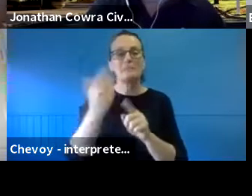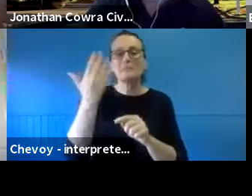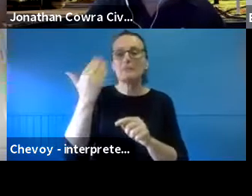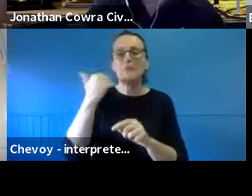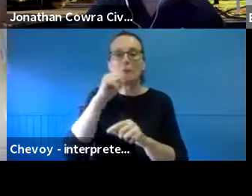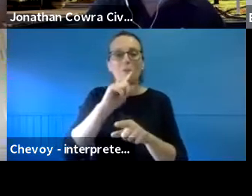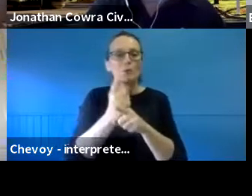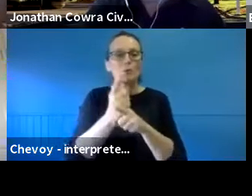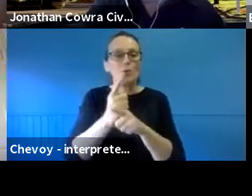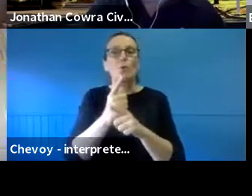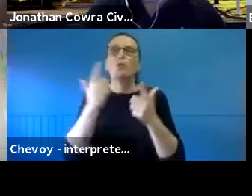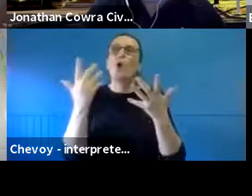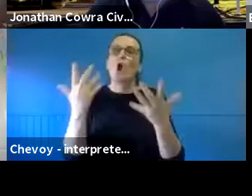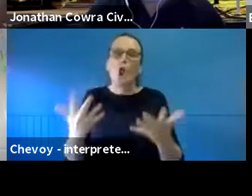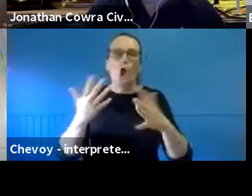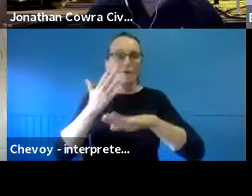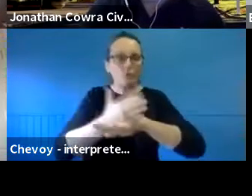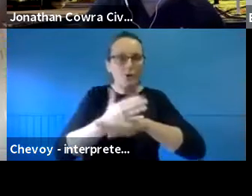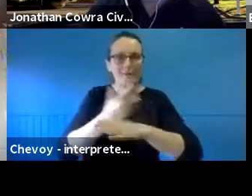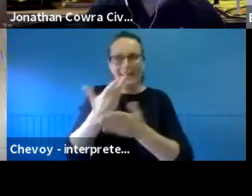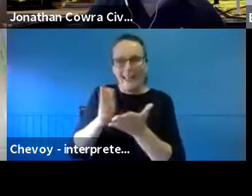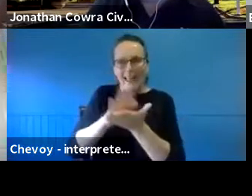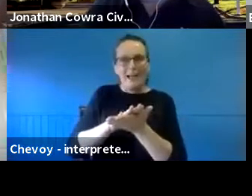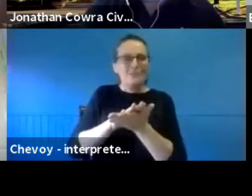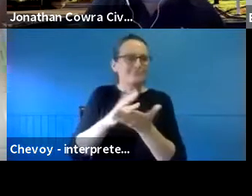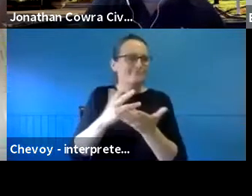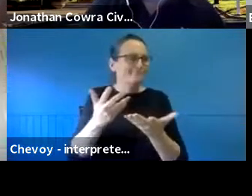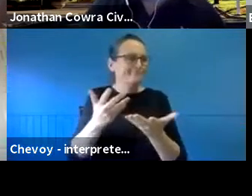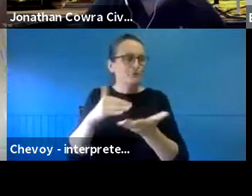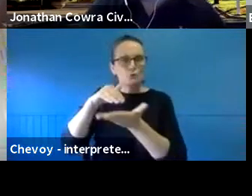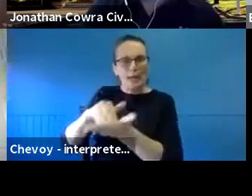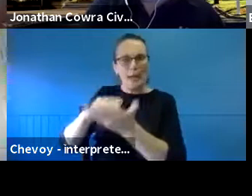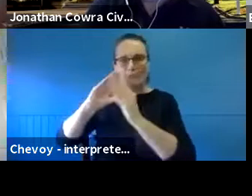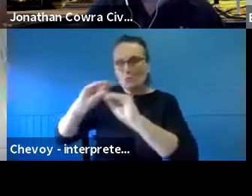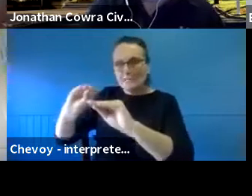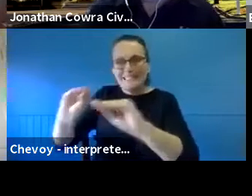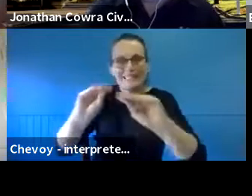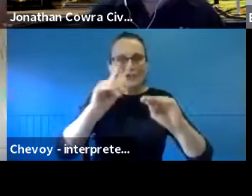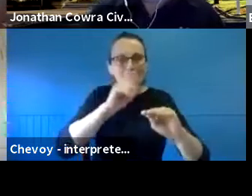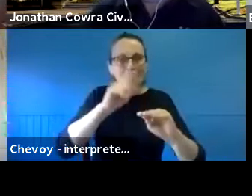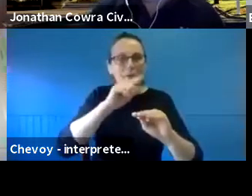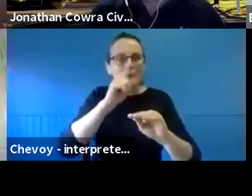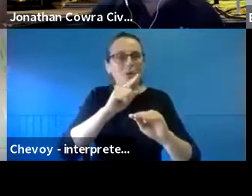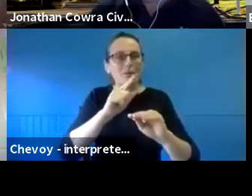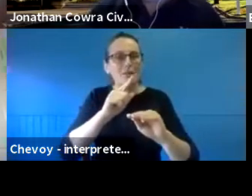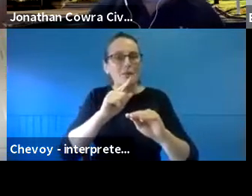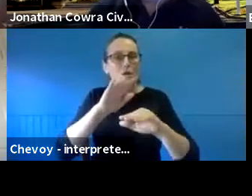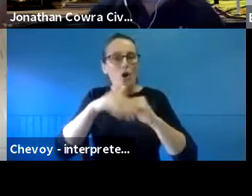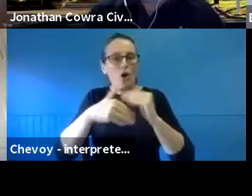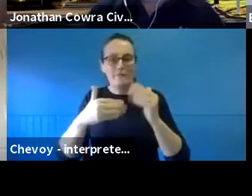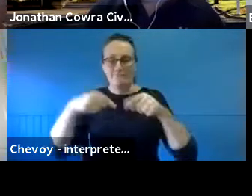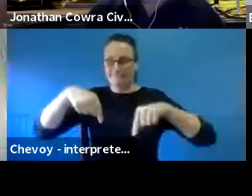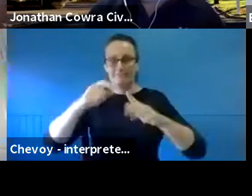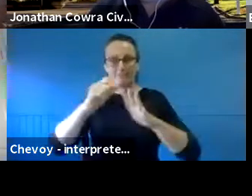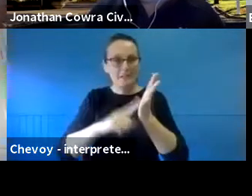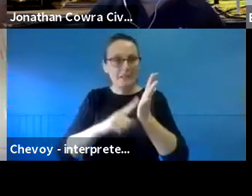were doing a lot of work around helping to educate some of the people we were working with on how these kinds of formats worked,